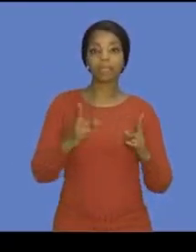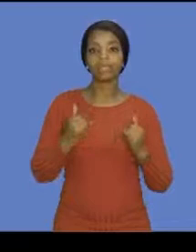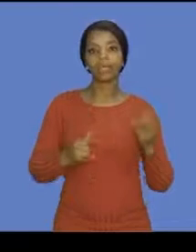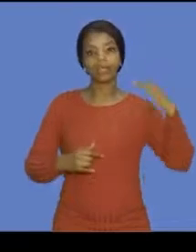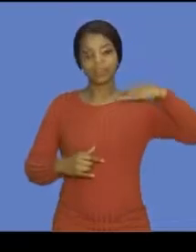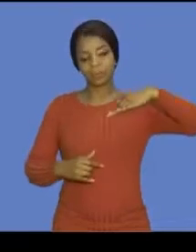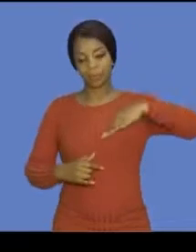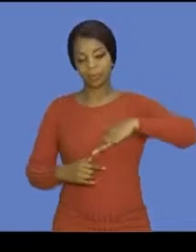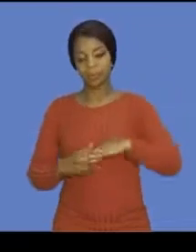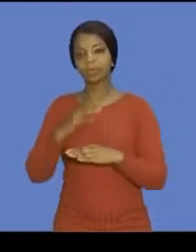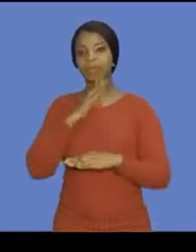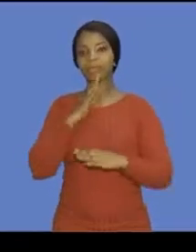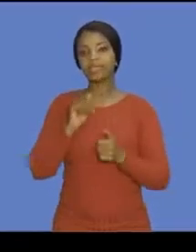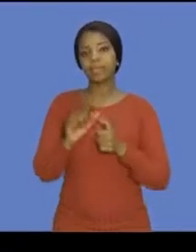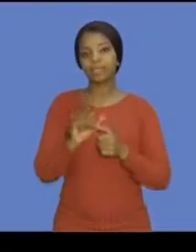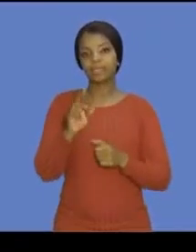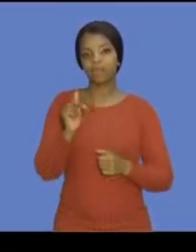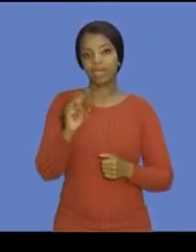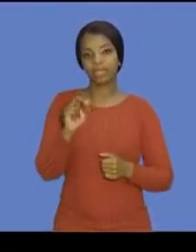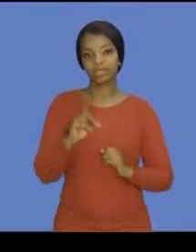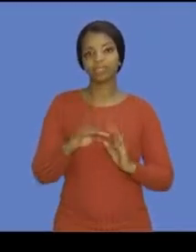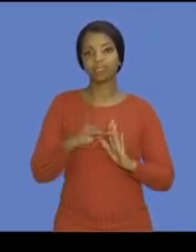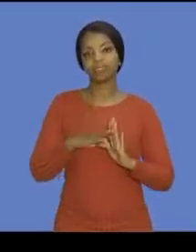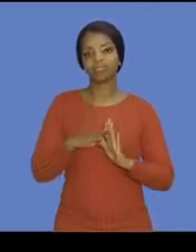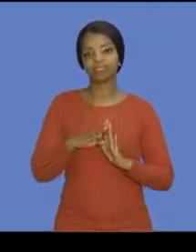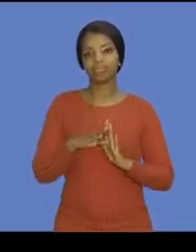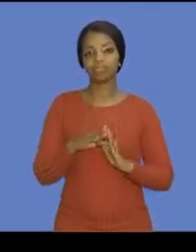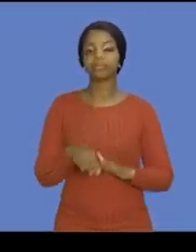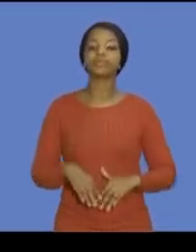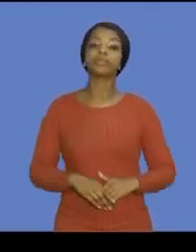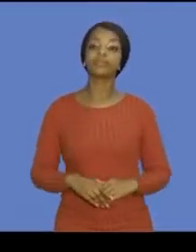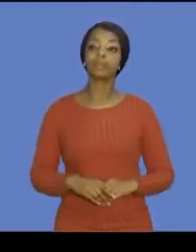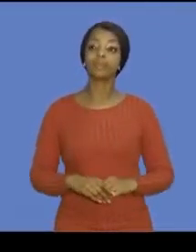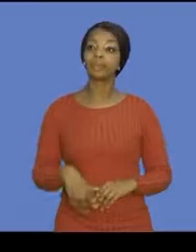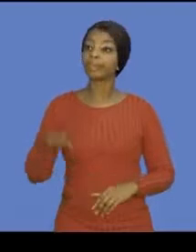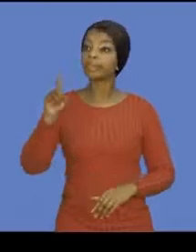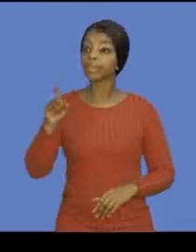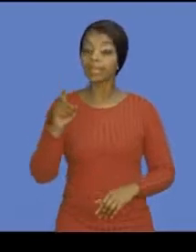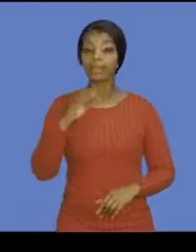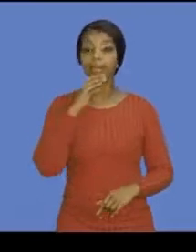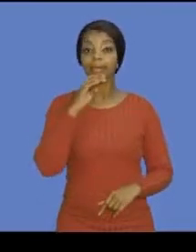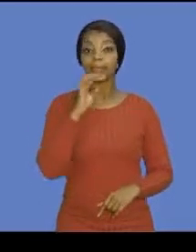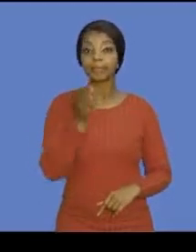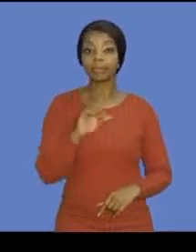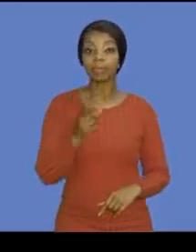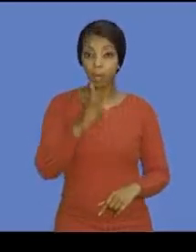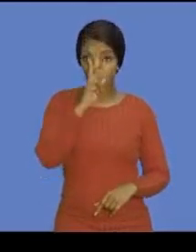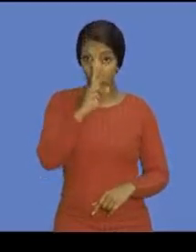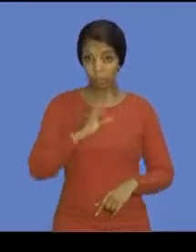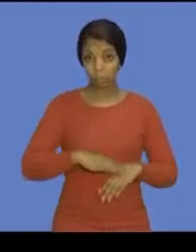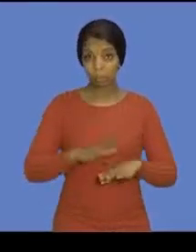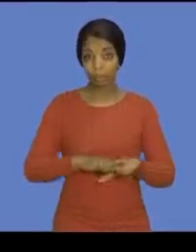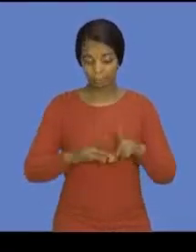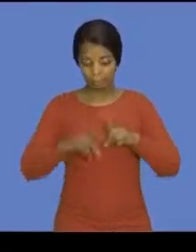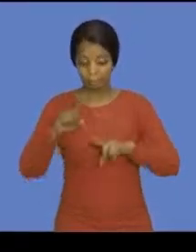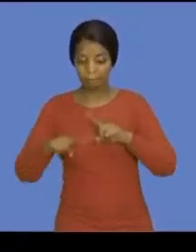that's what the foreign exchange is. Now, what this is, when we look at different time periods, you can then